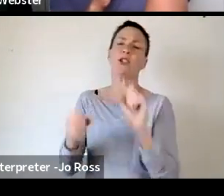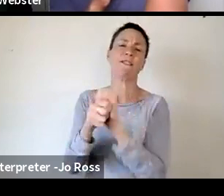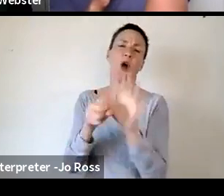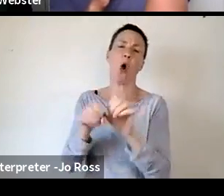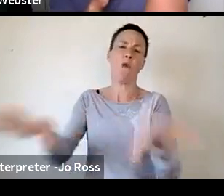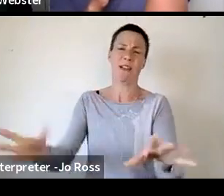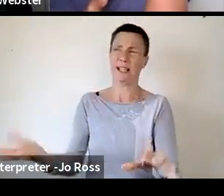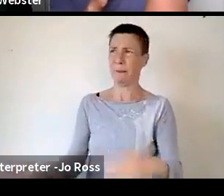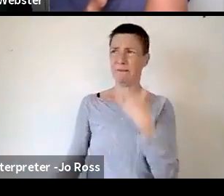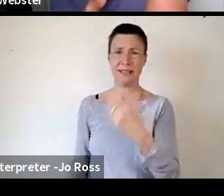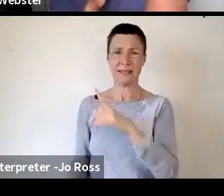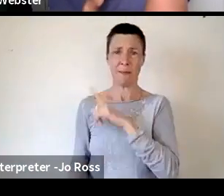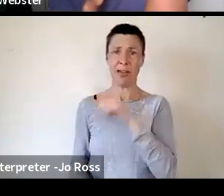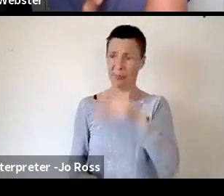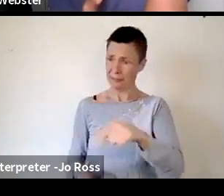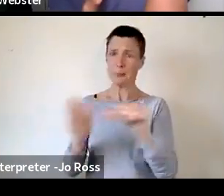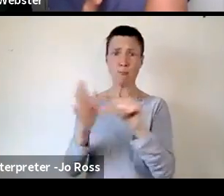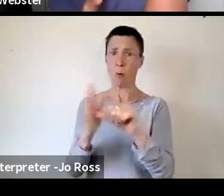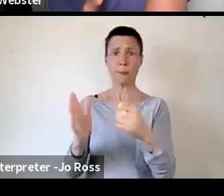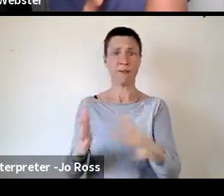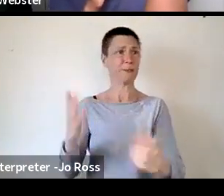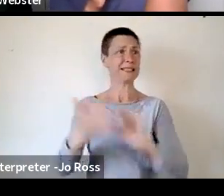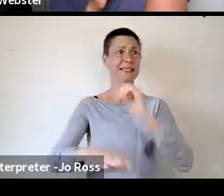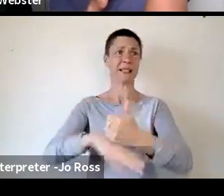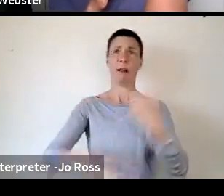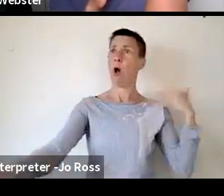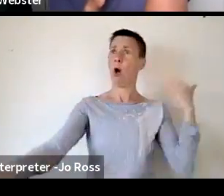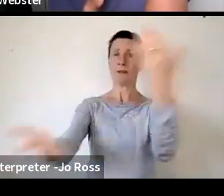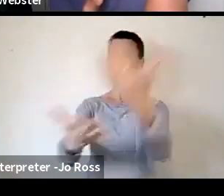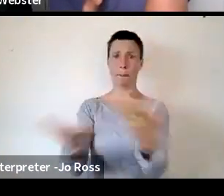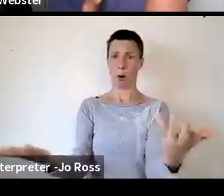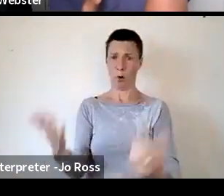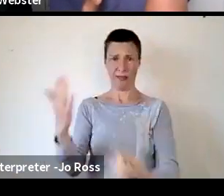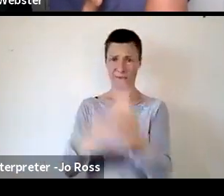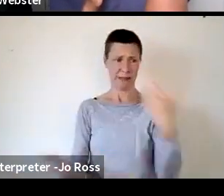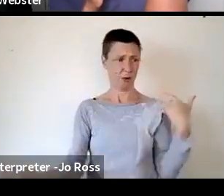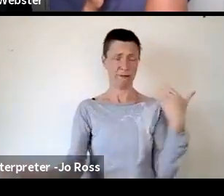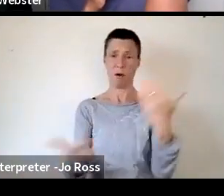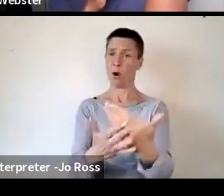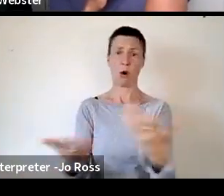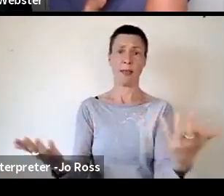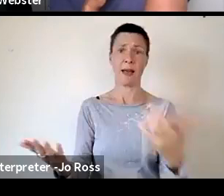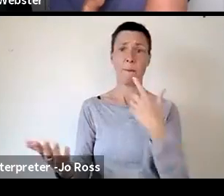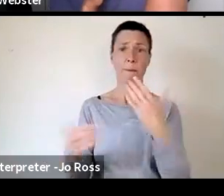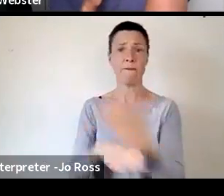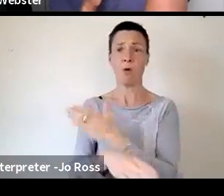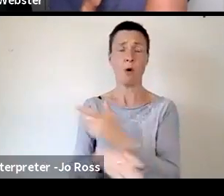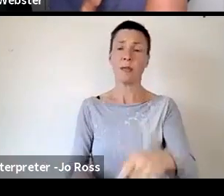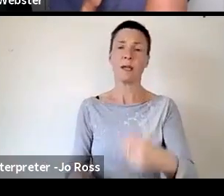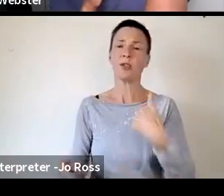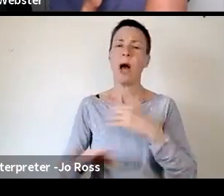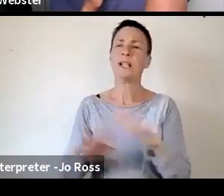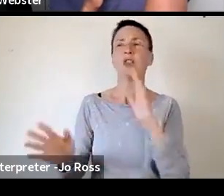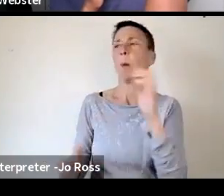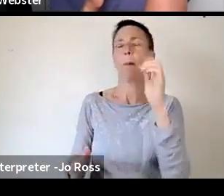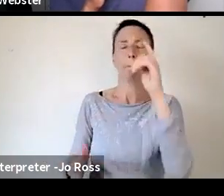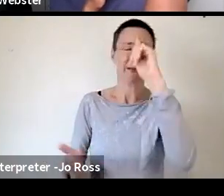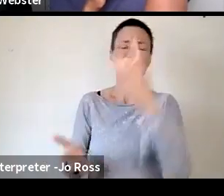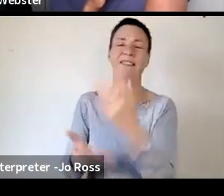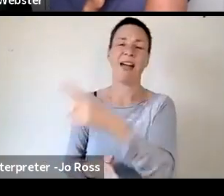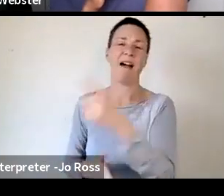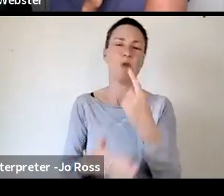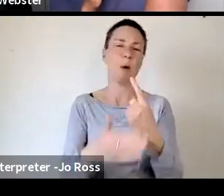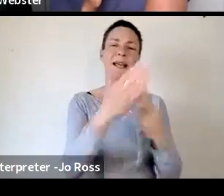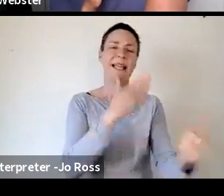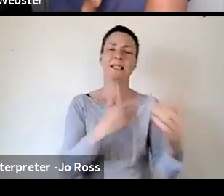that, and the other, because these problems all they've existed way beyond that, before this. So I don't buy that as an excuse from indies